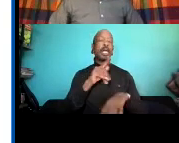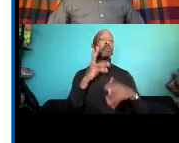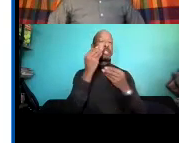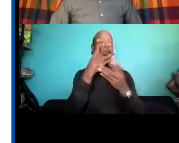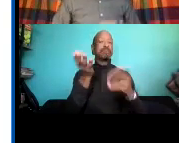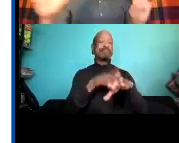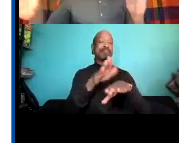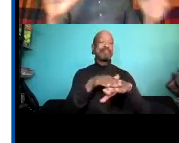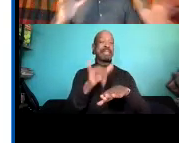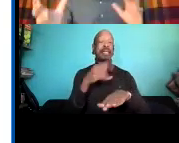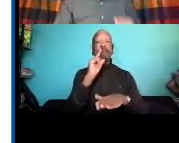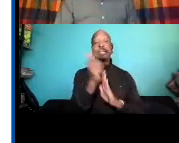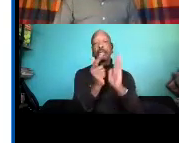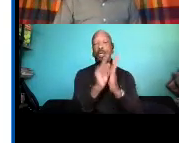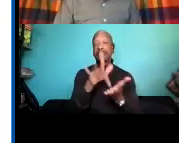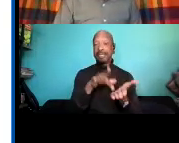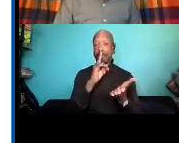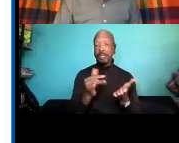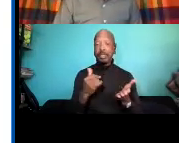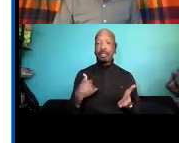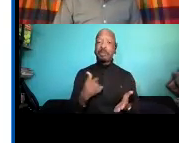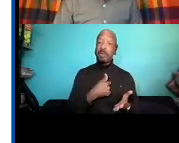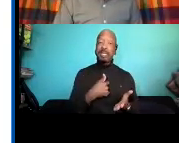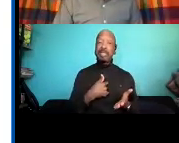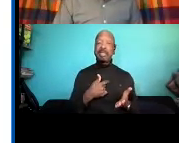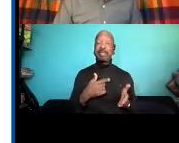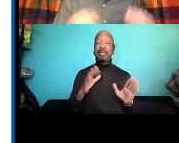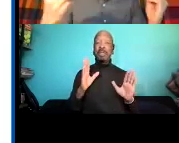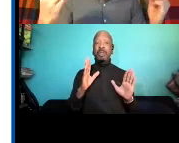Center, we're very agnostic at